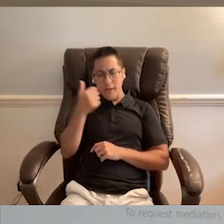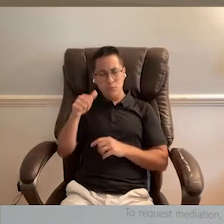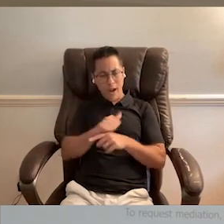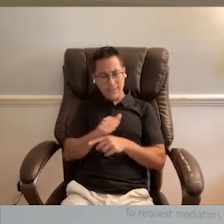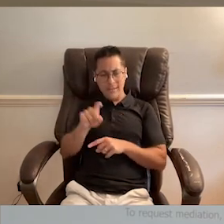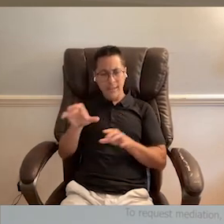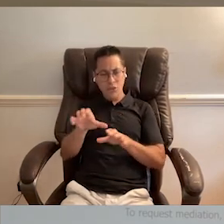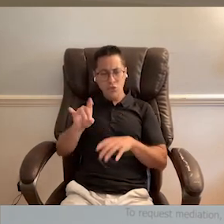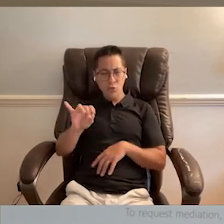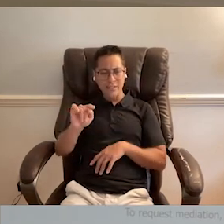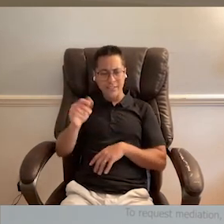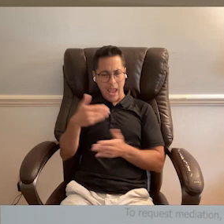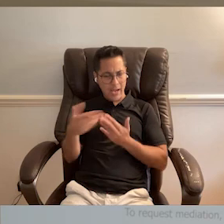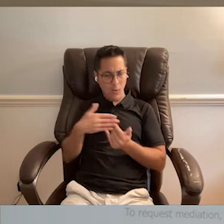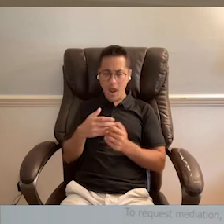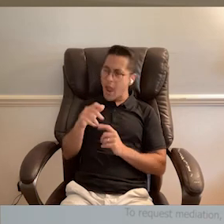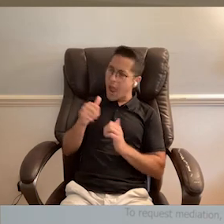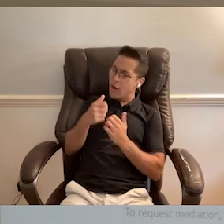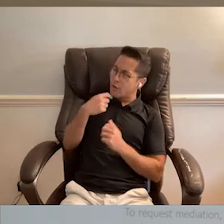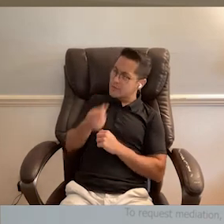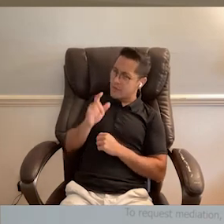combat that? Because